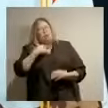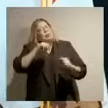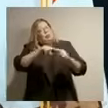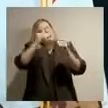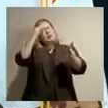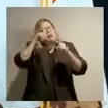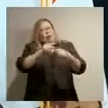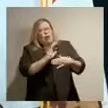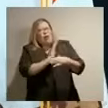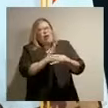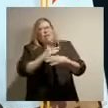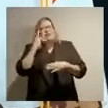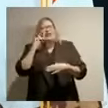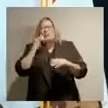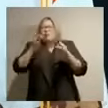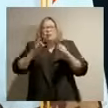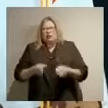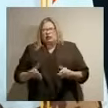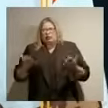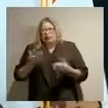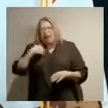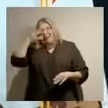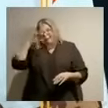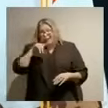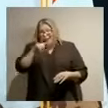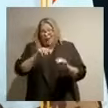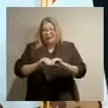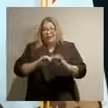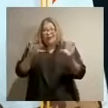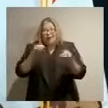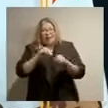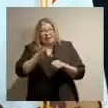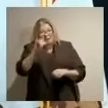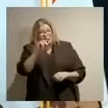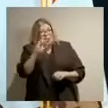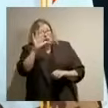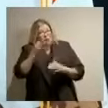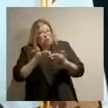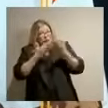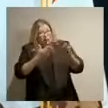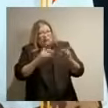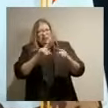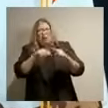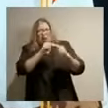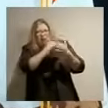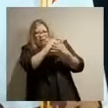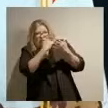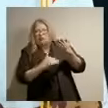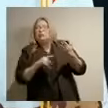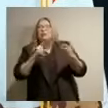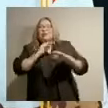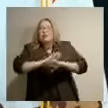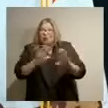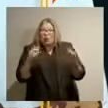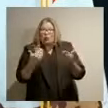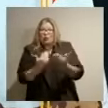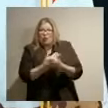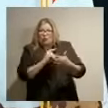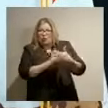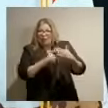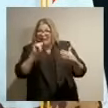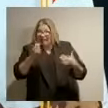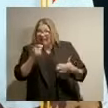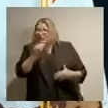the average Californian out there. Right off the top, I know you were very clear in the January presentation about the following. No new taxes. Can you look all the